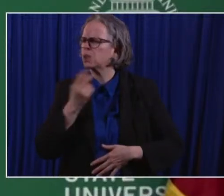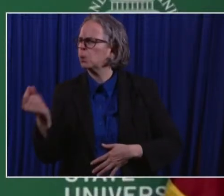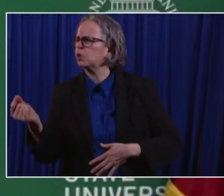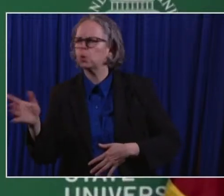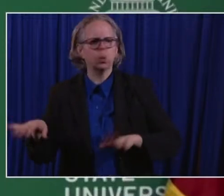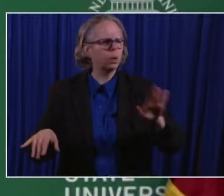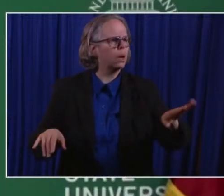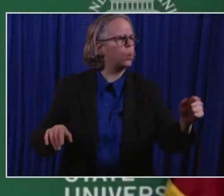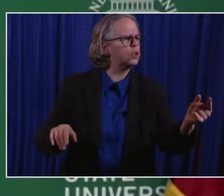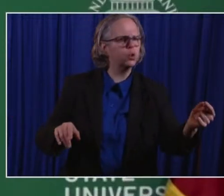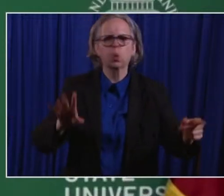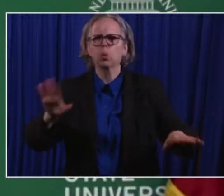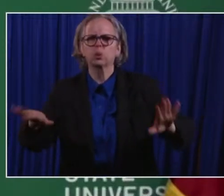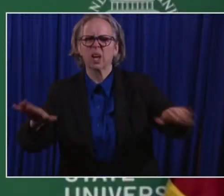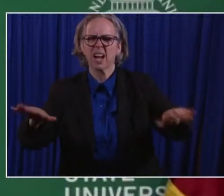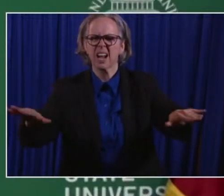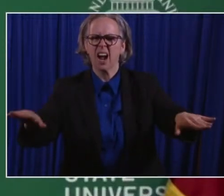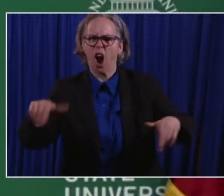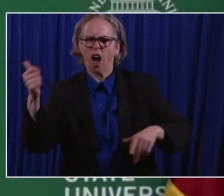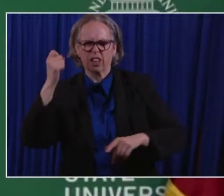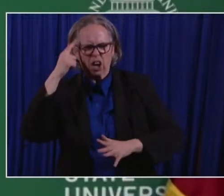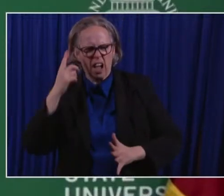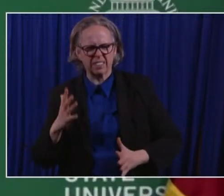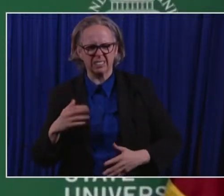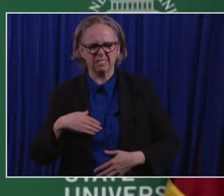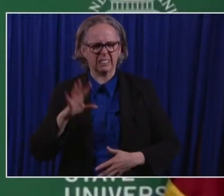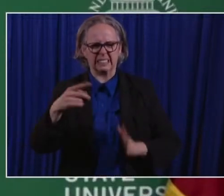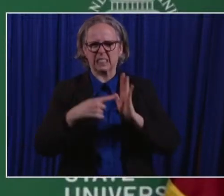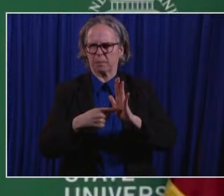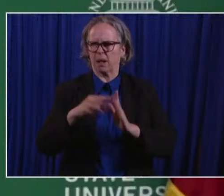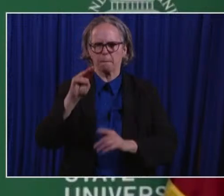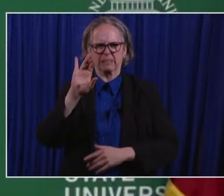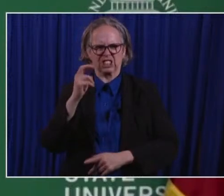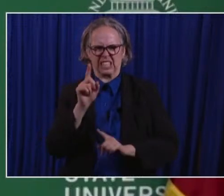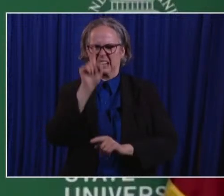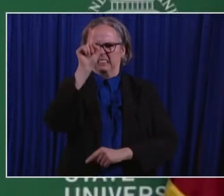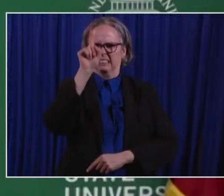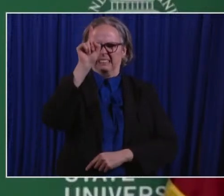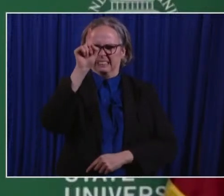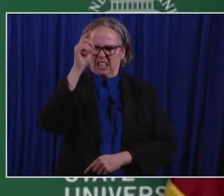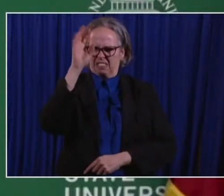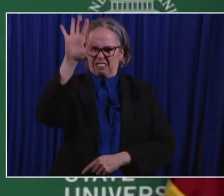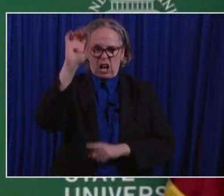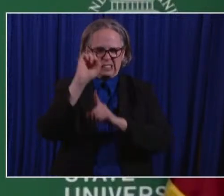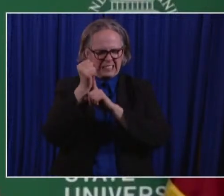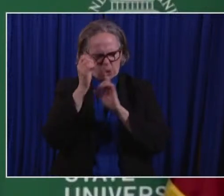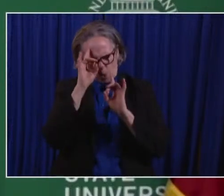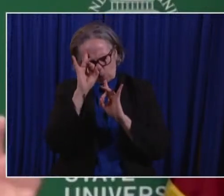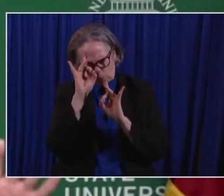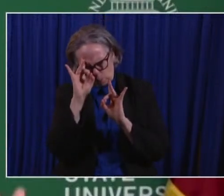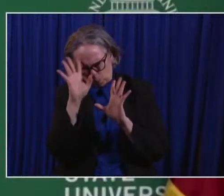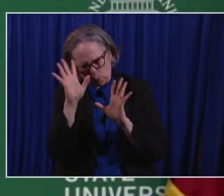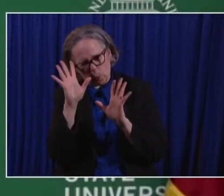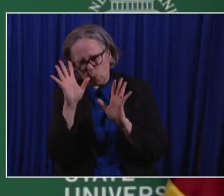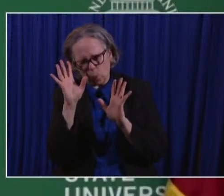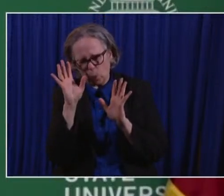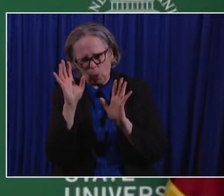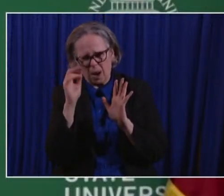Sometimes it's a case like Michigan where their situation is worse, and we worry about that, not only for